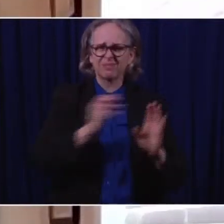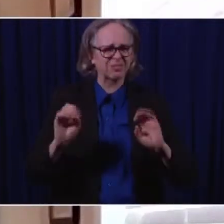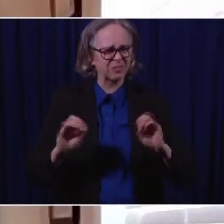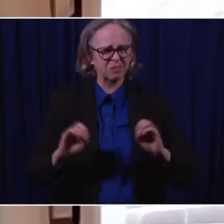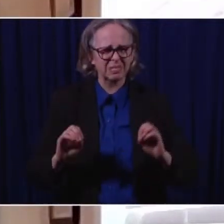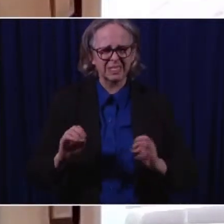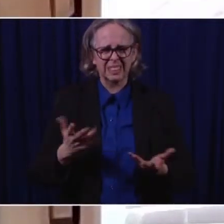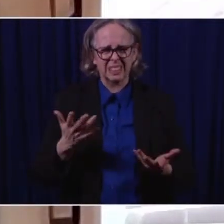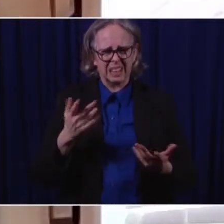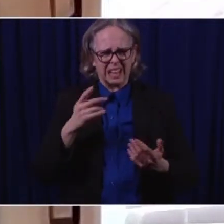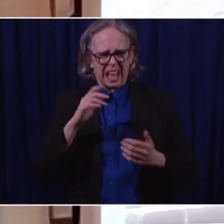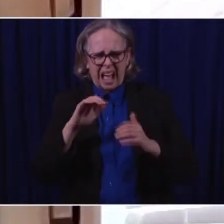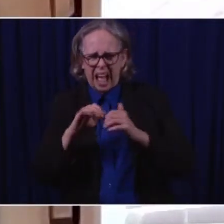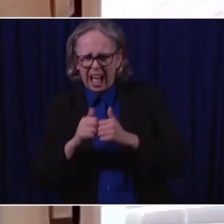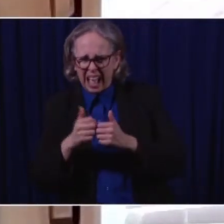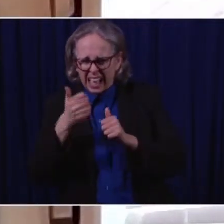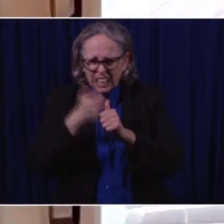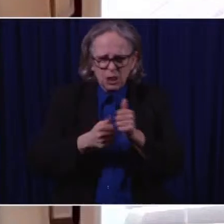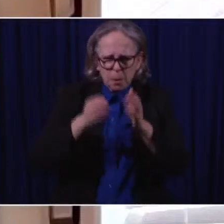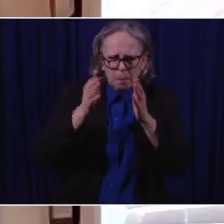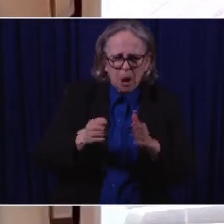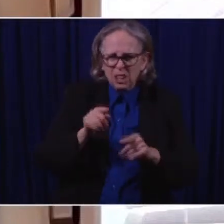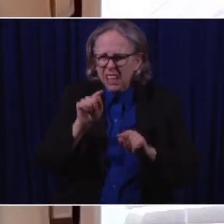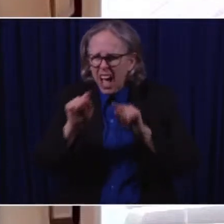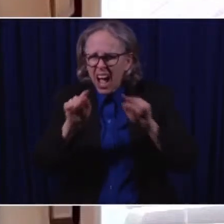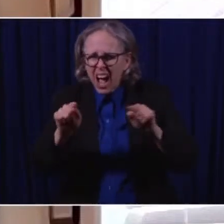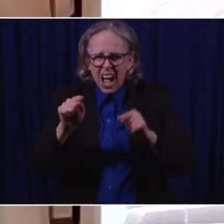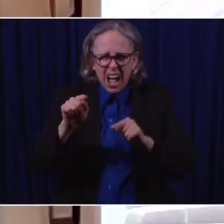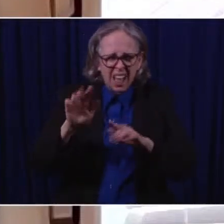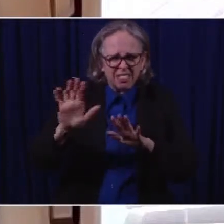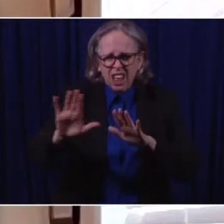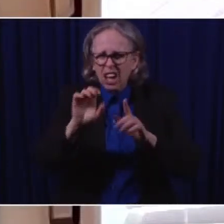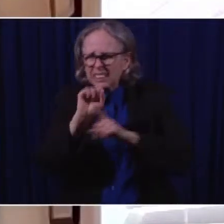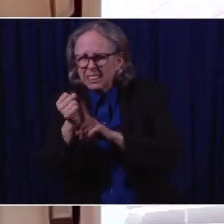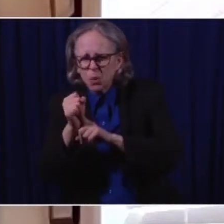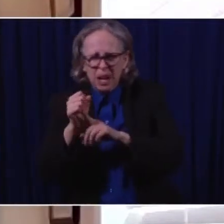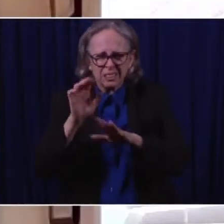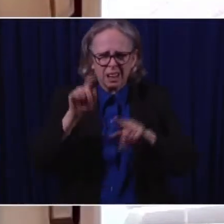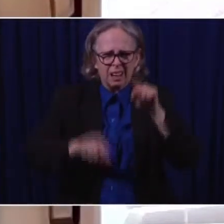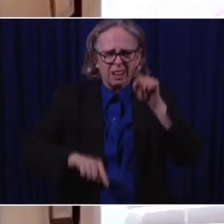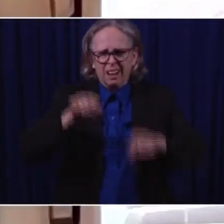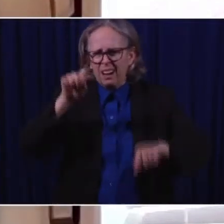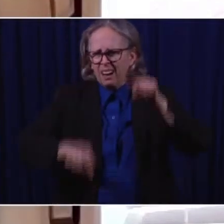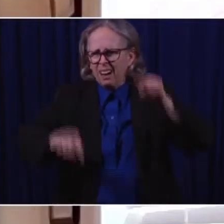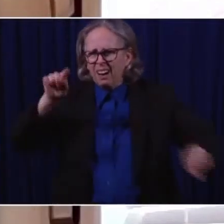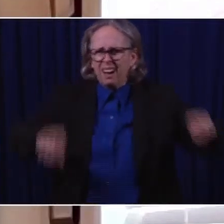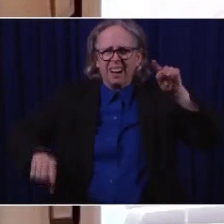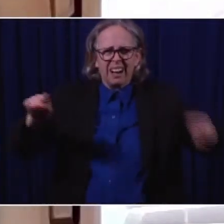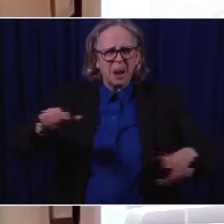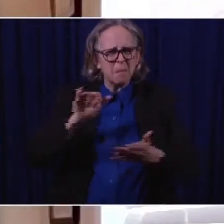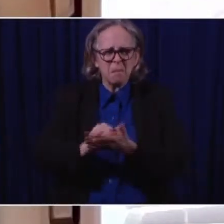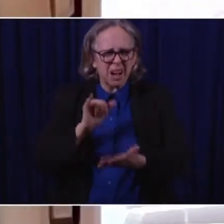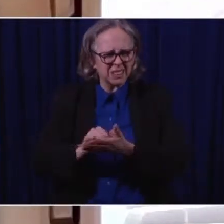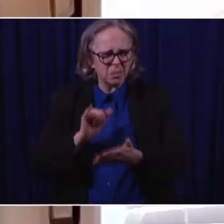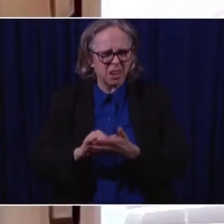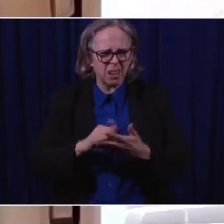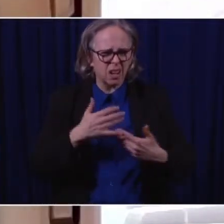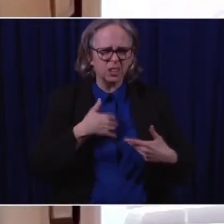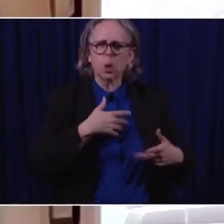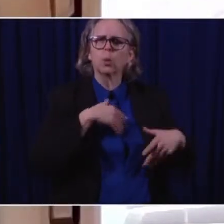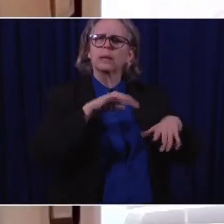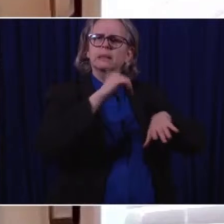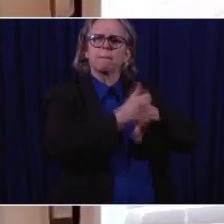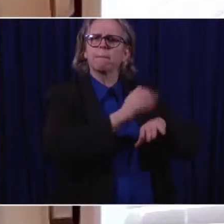the medical literature and the buckets of categorization that medical